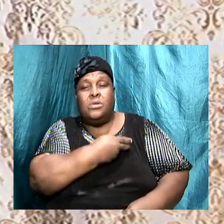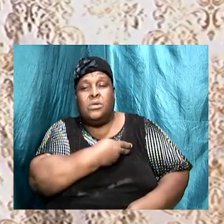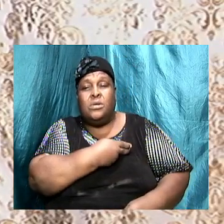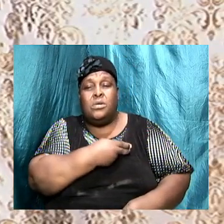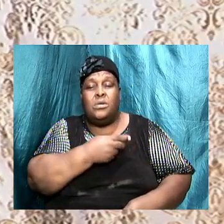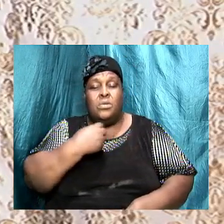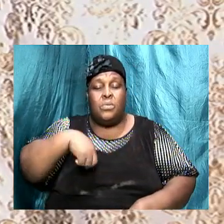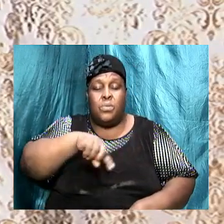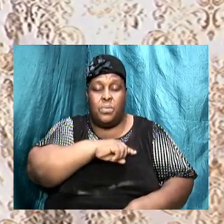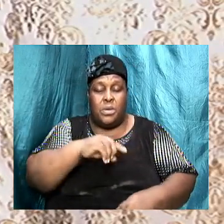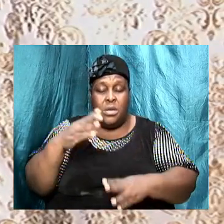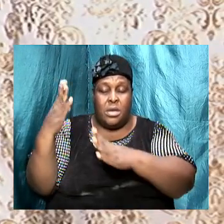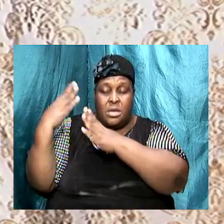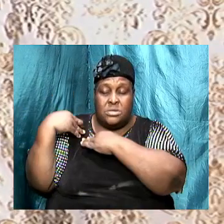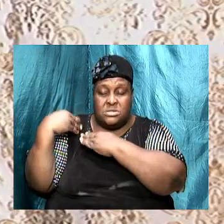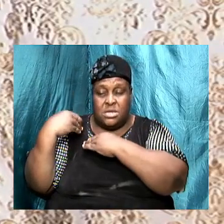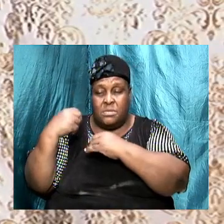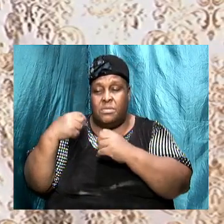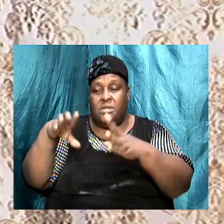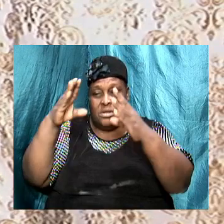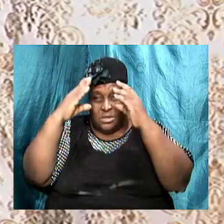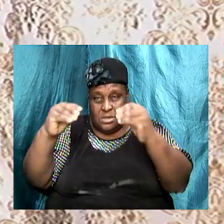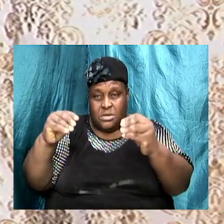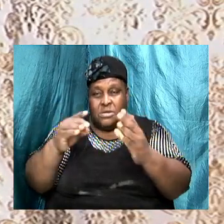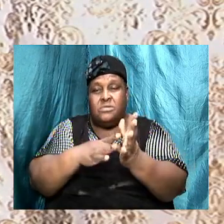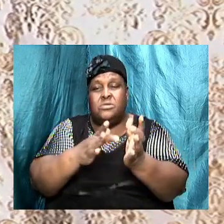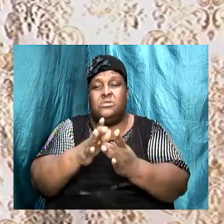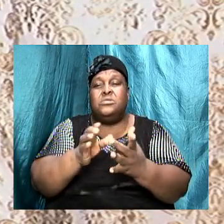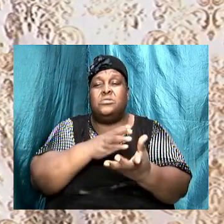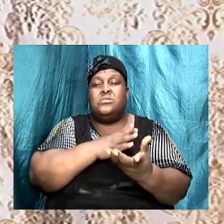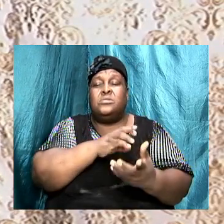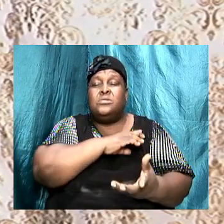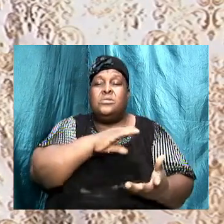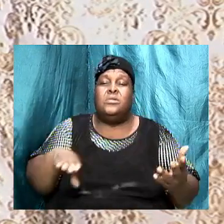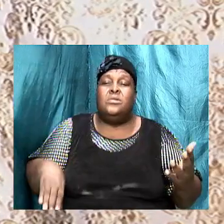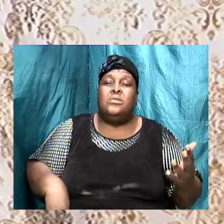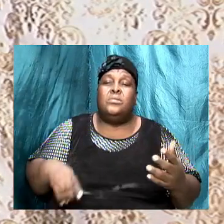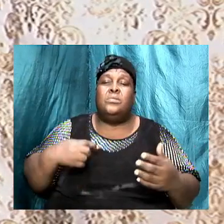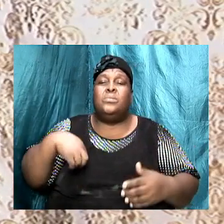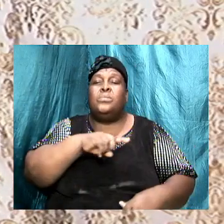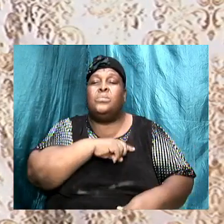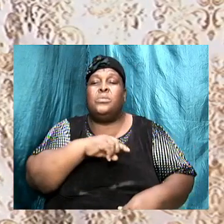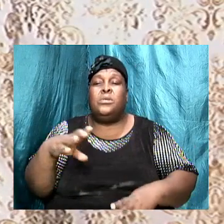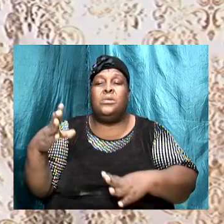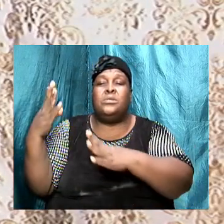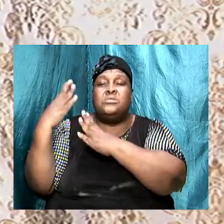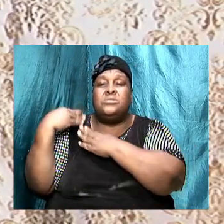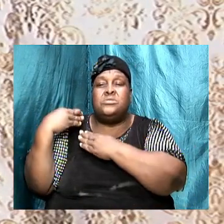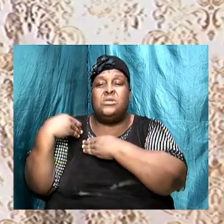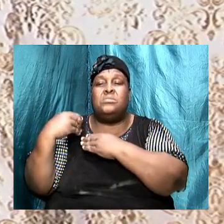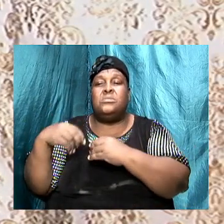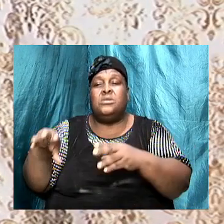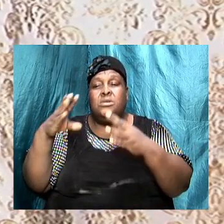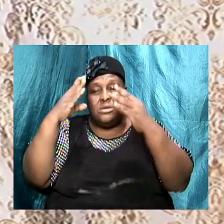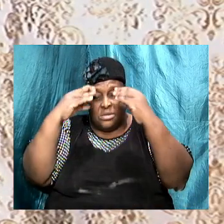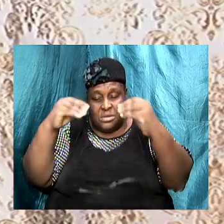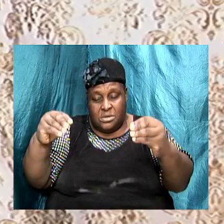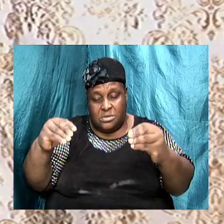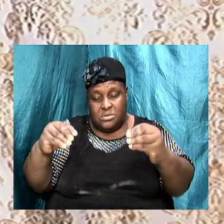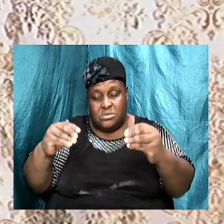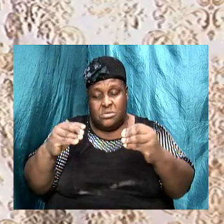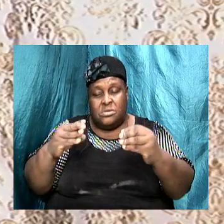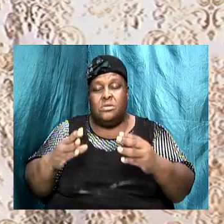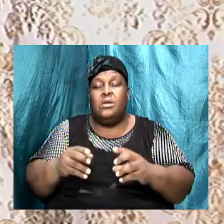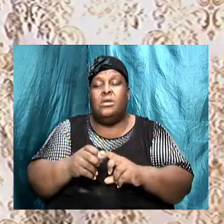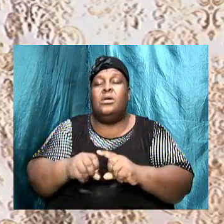we accept the teachings of Jesus Christ. We accept the teachings of the apostle. 2 Timothy 2,